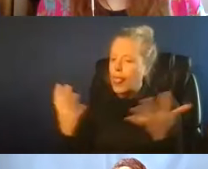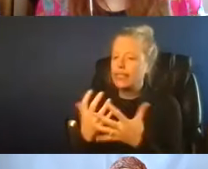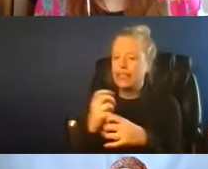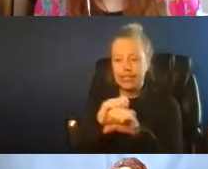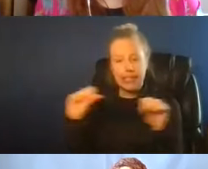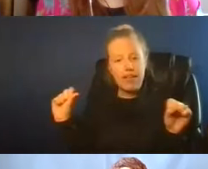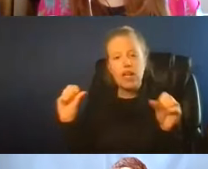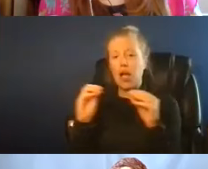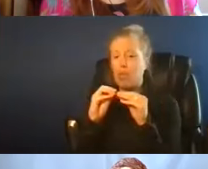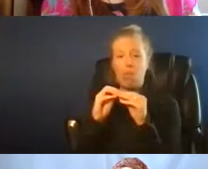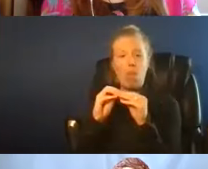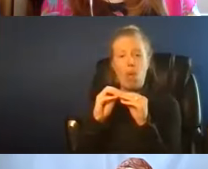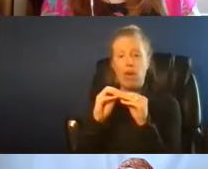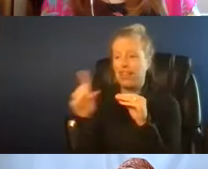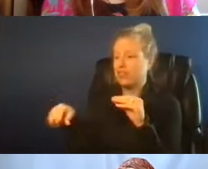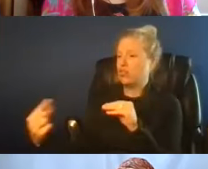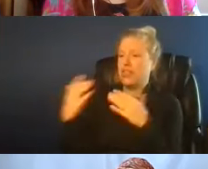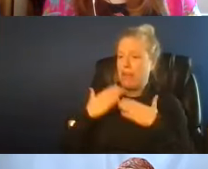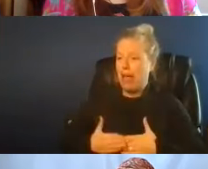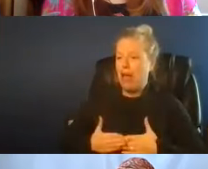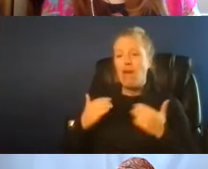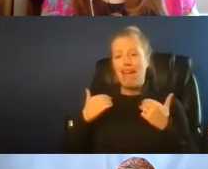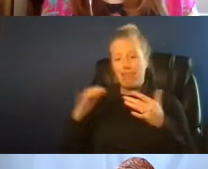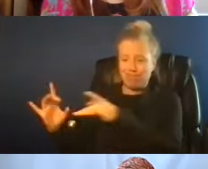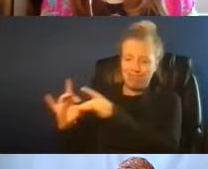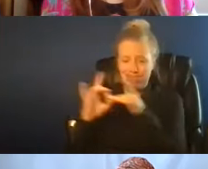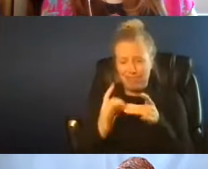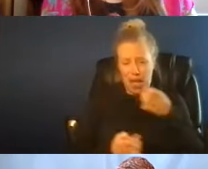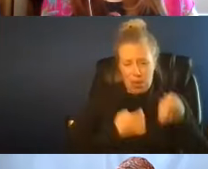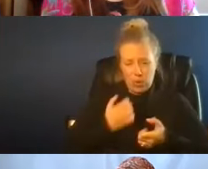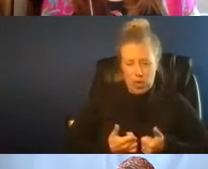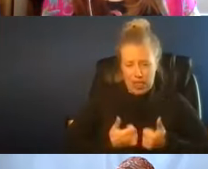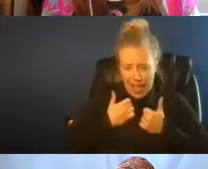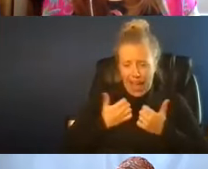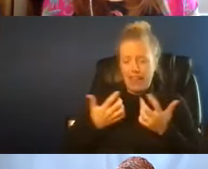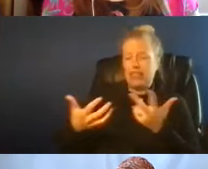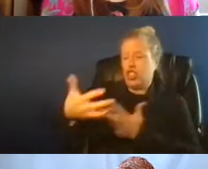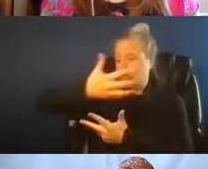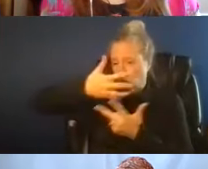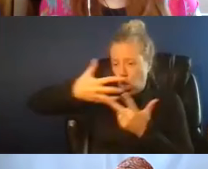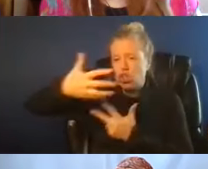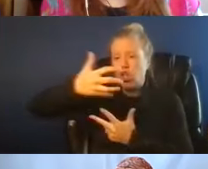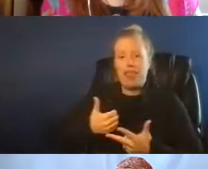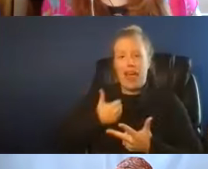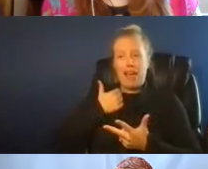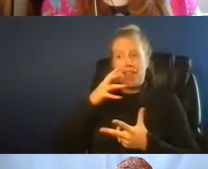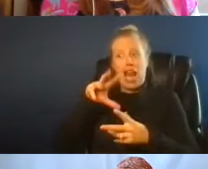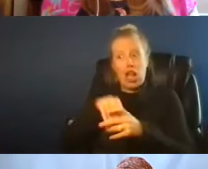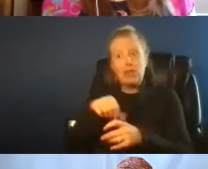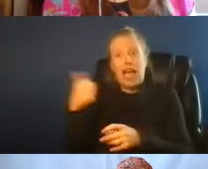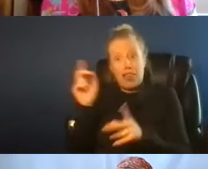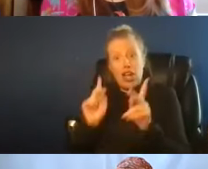just physical bodies, that we have emotional lives, we have social lives that include other humans.